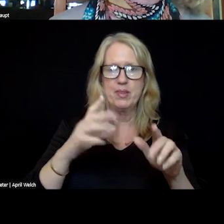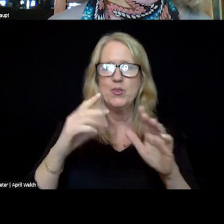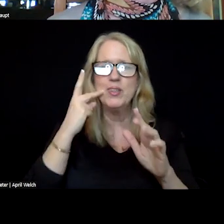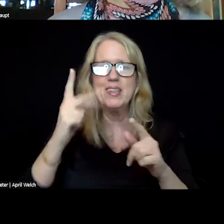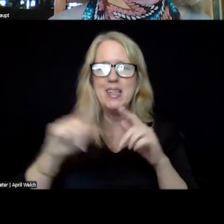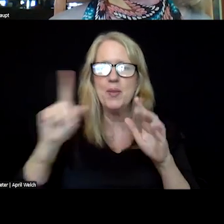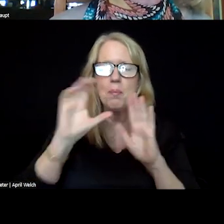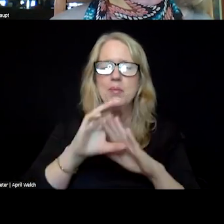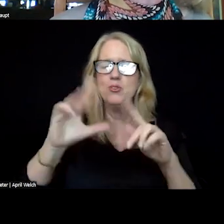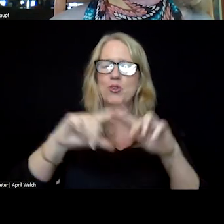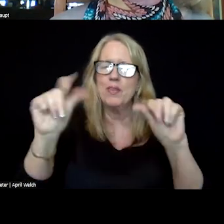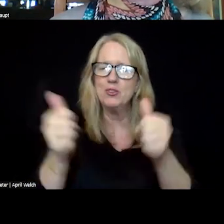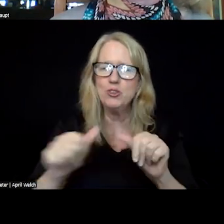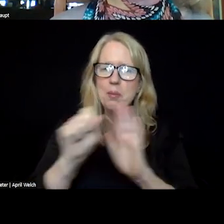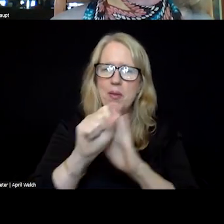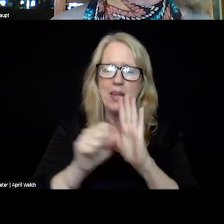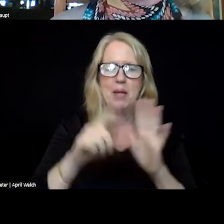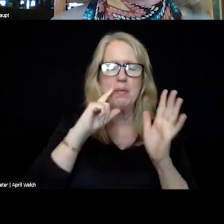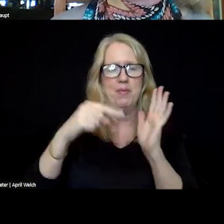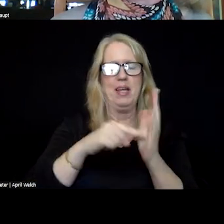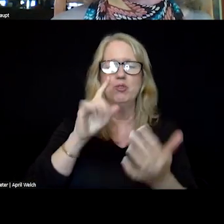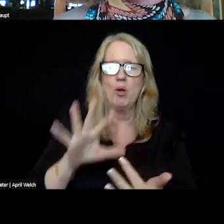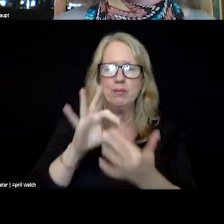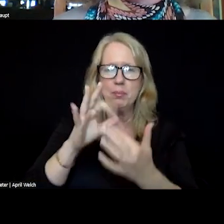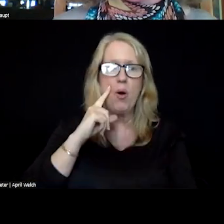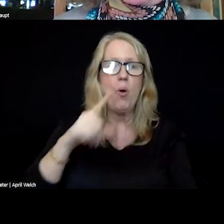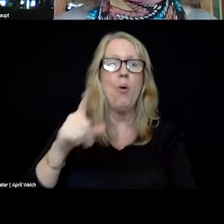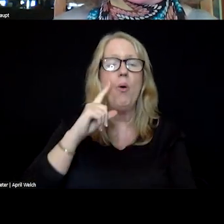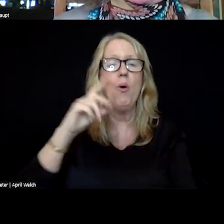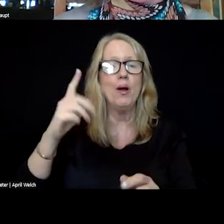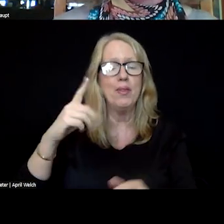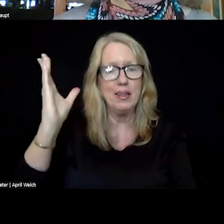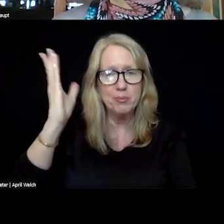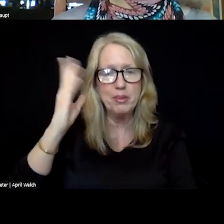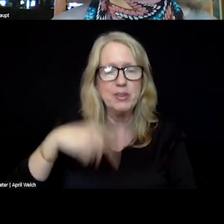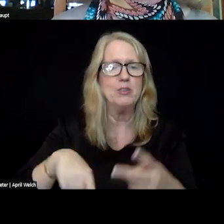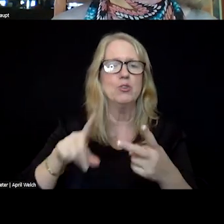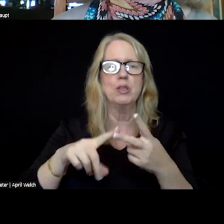state, that they have done a feature presentation or done a crisis talk article